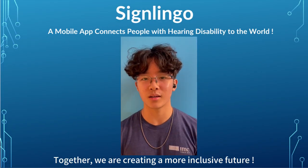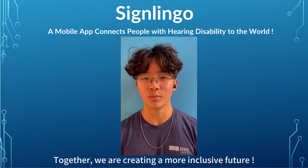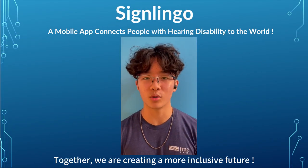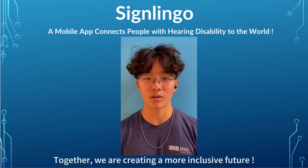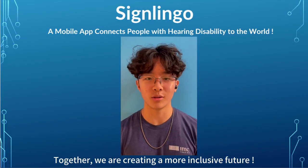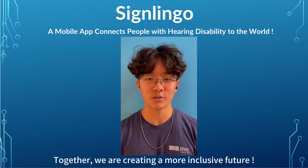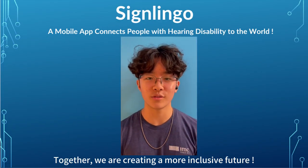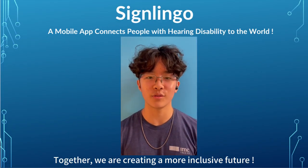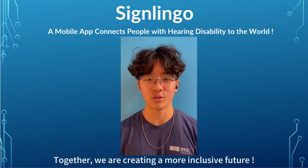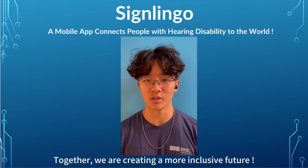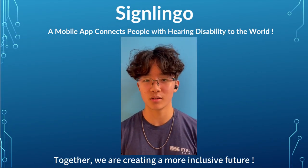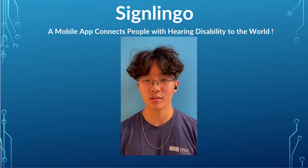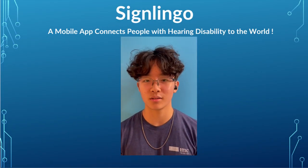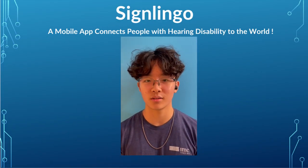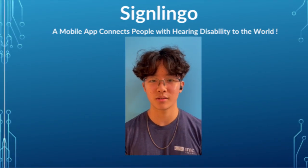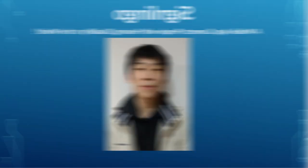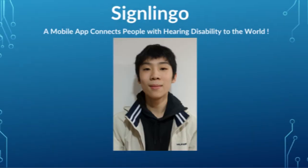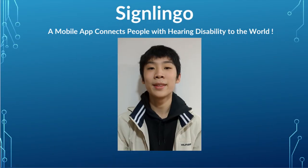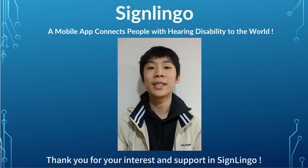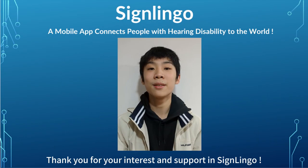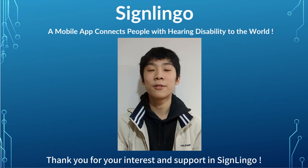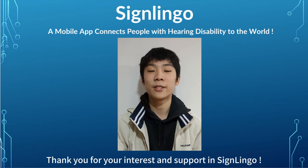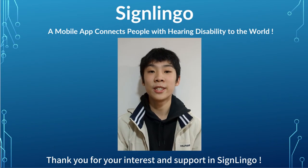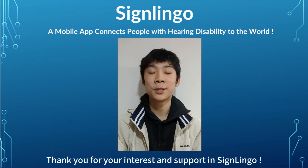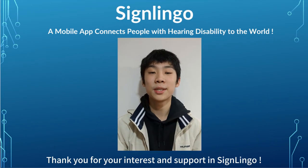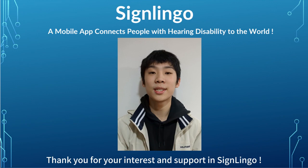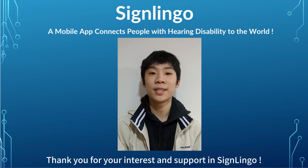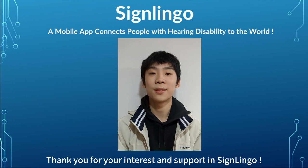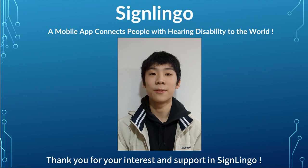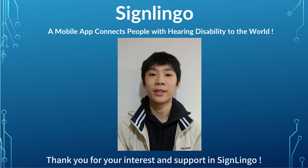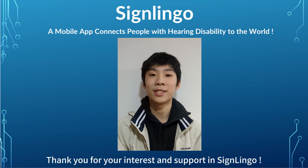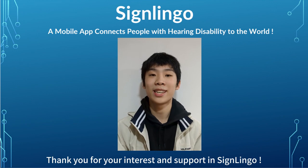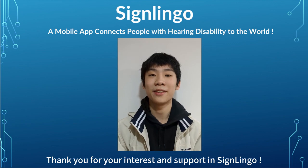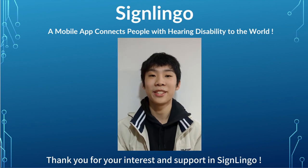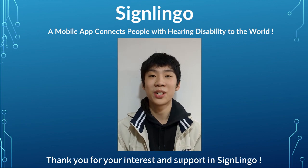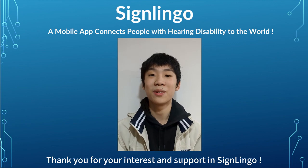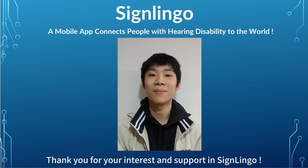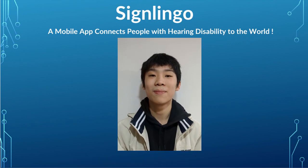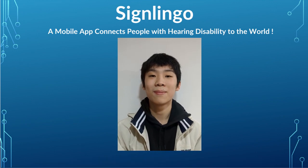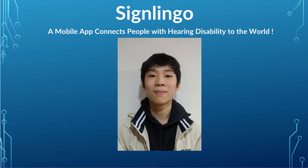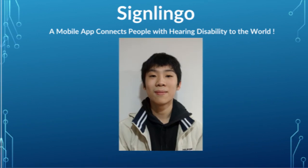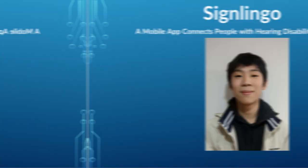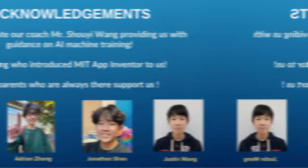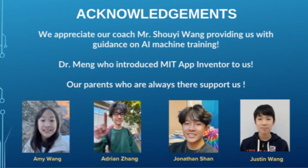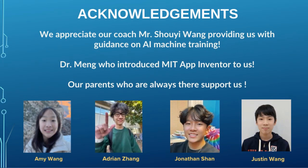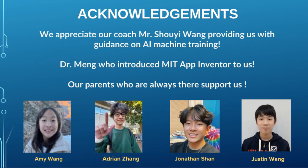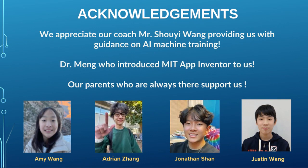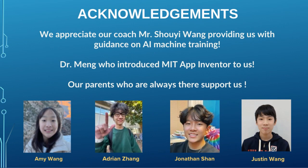creating a more inclusive future. Thank you for your interest and support in SignLingo.